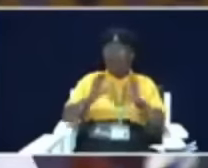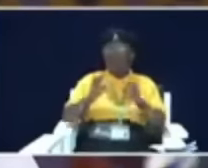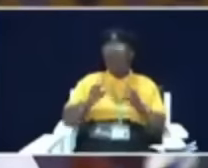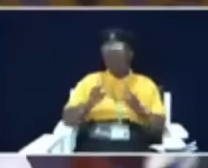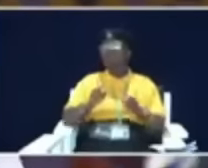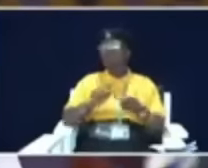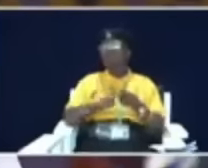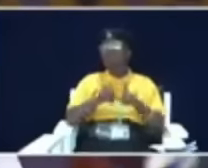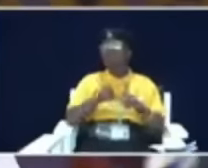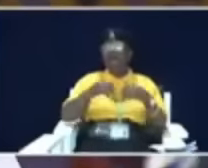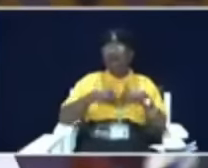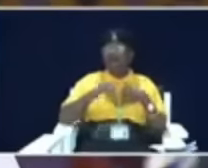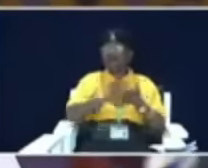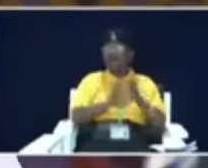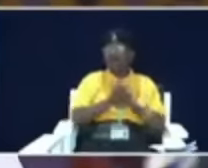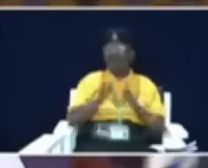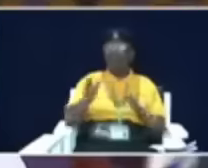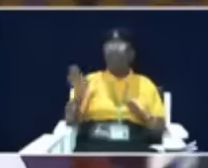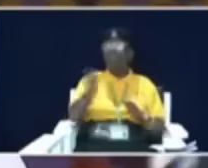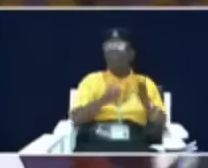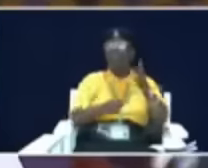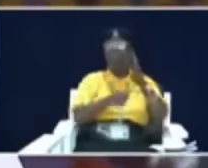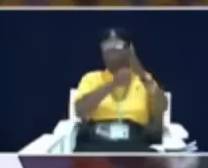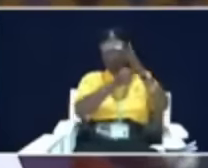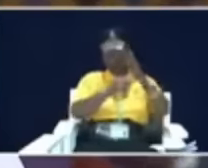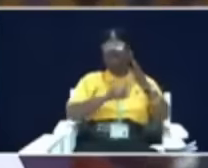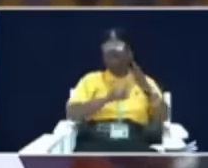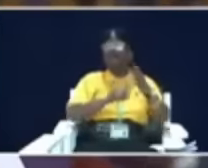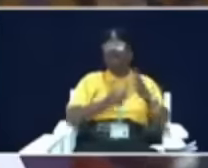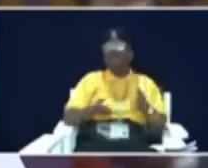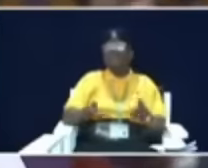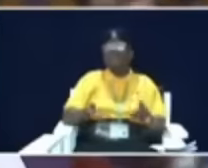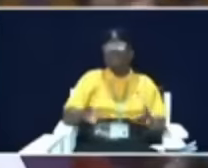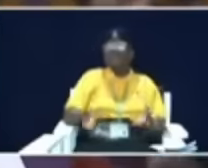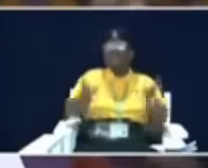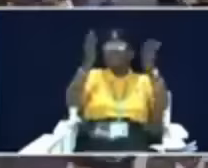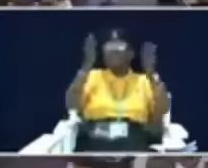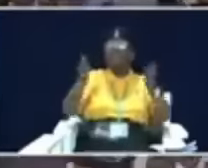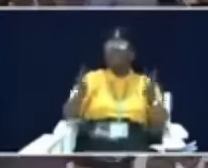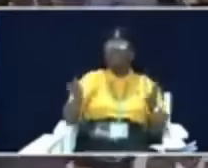I want somebody to lift his hand high to God and say, I will never be lazy again.